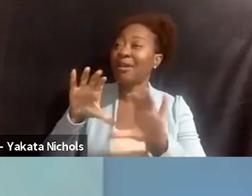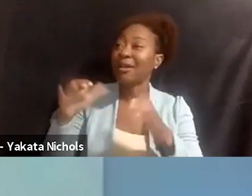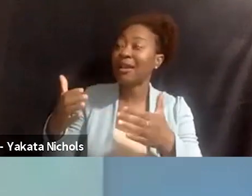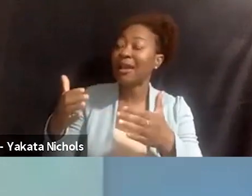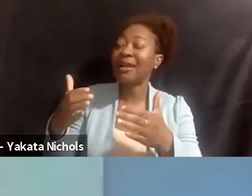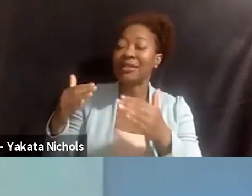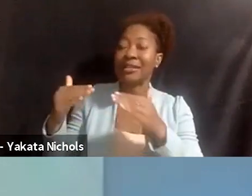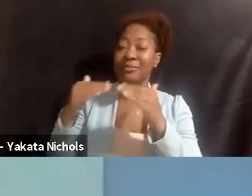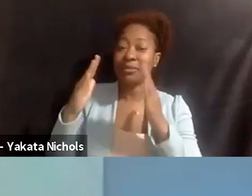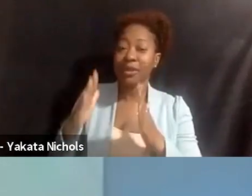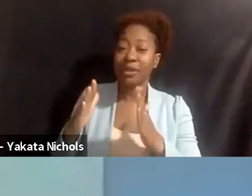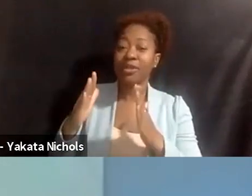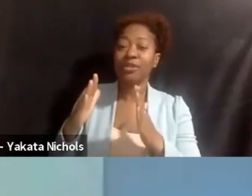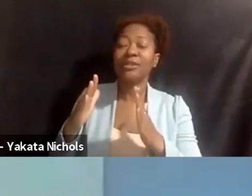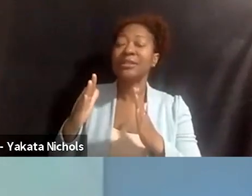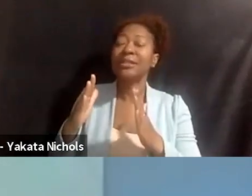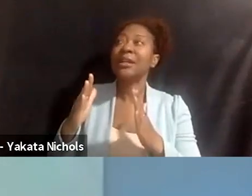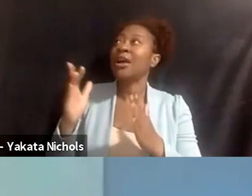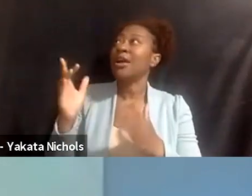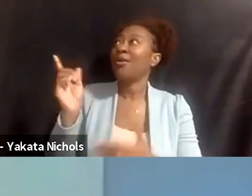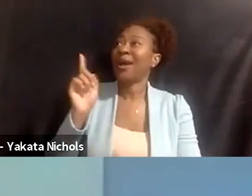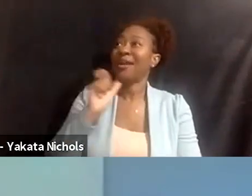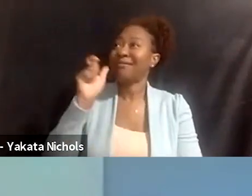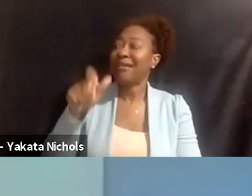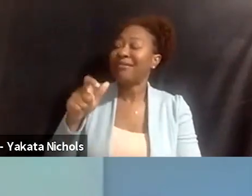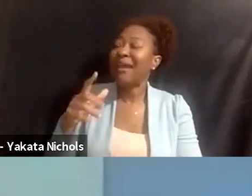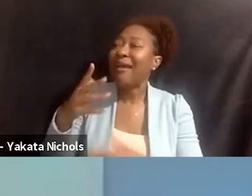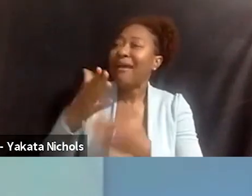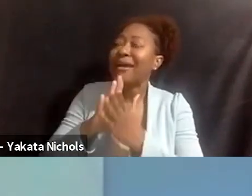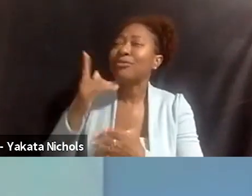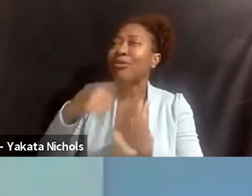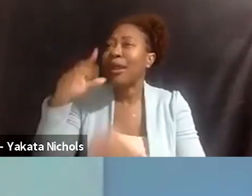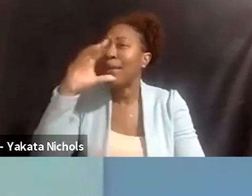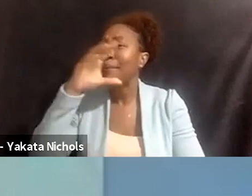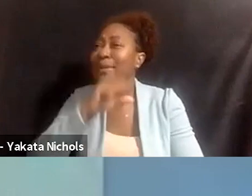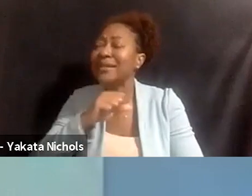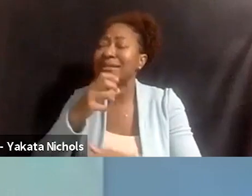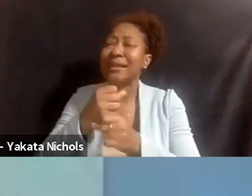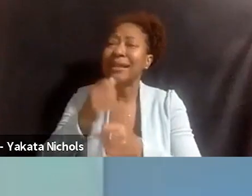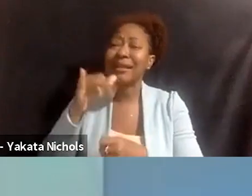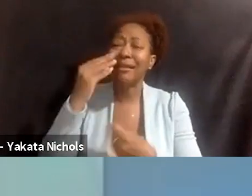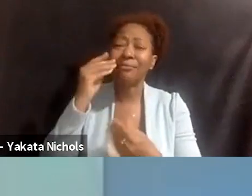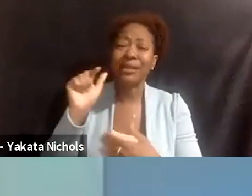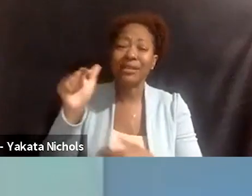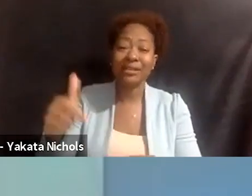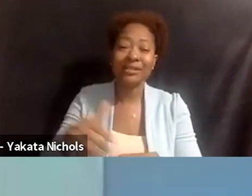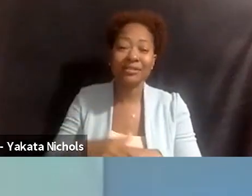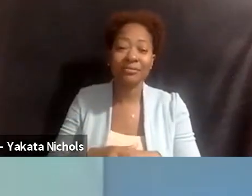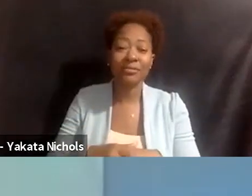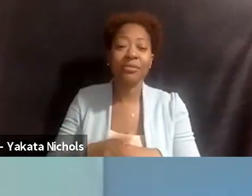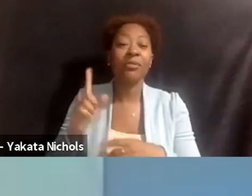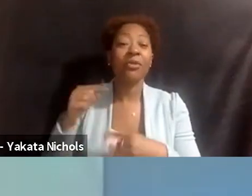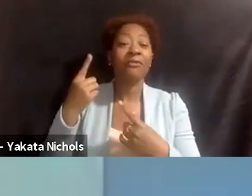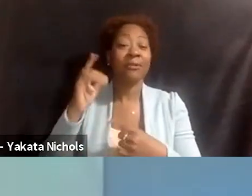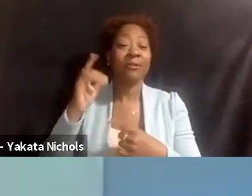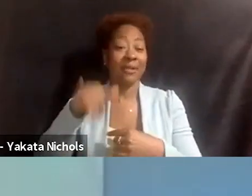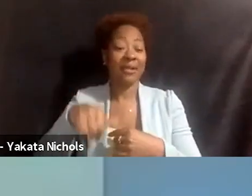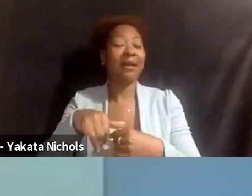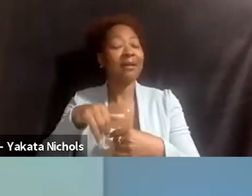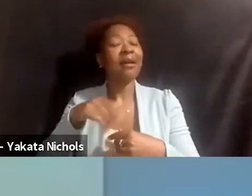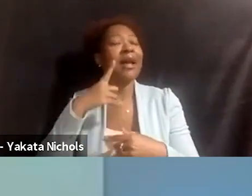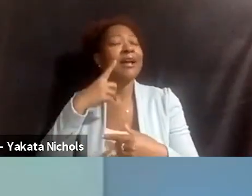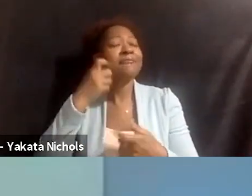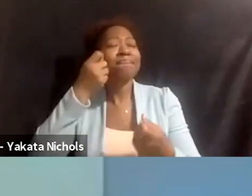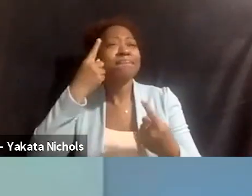when I stepped out. After learning about the disability model and the 4 levels of oppression from Elise's course, I realized that I